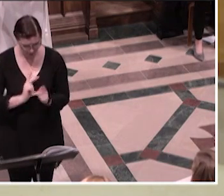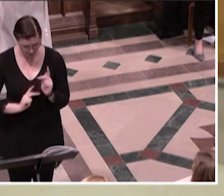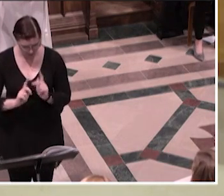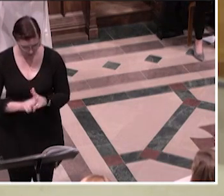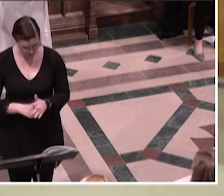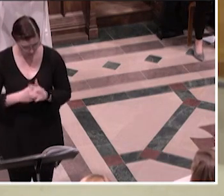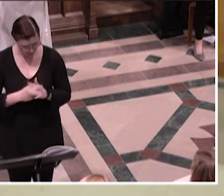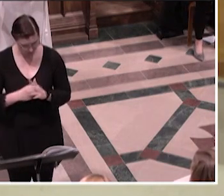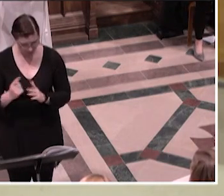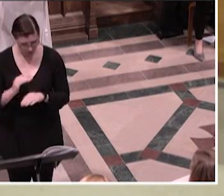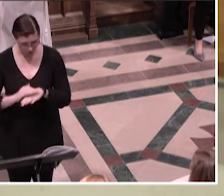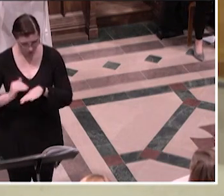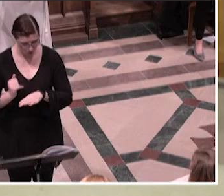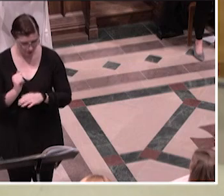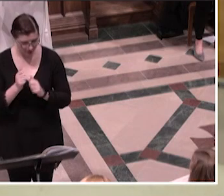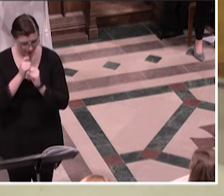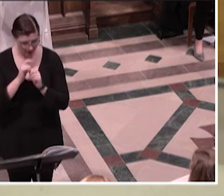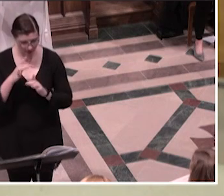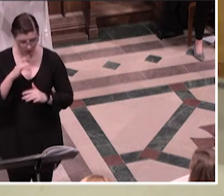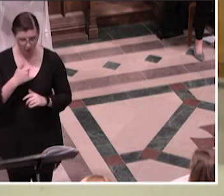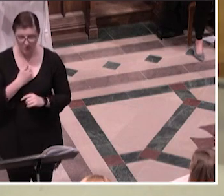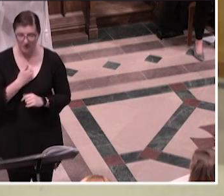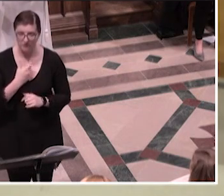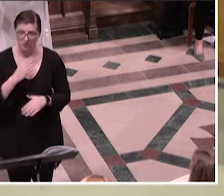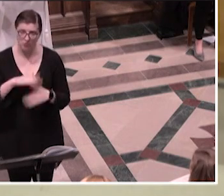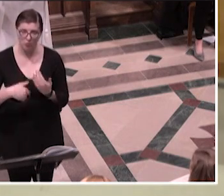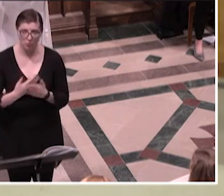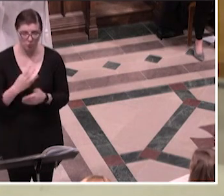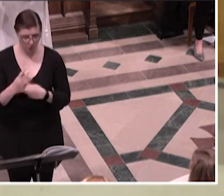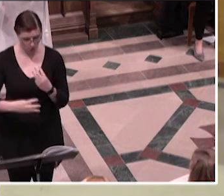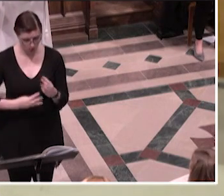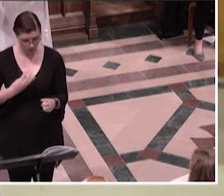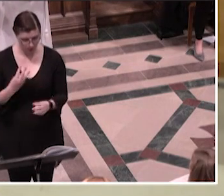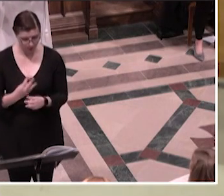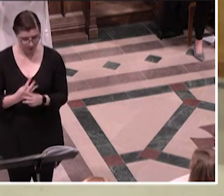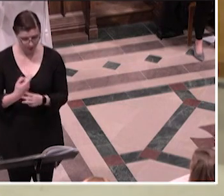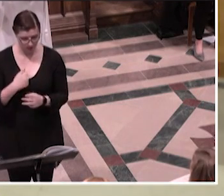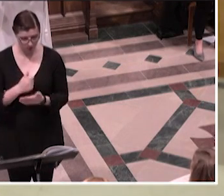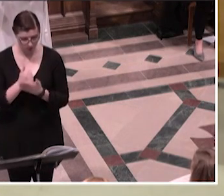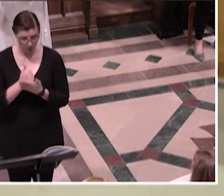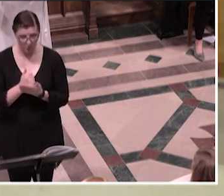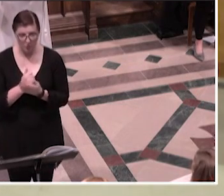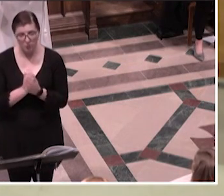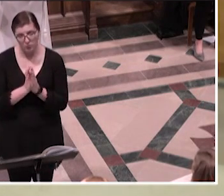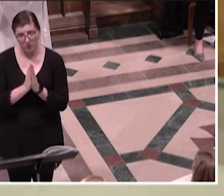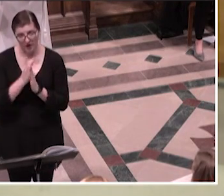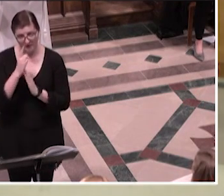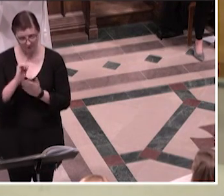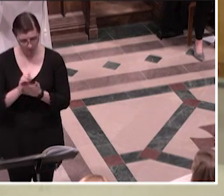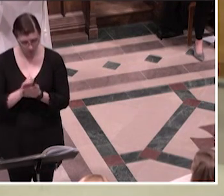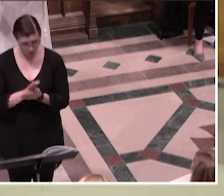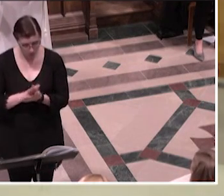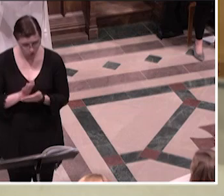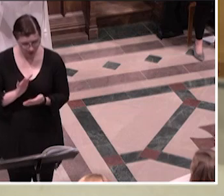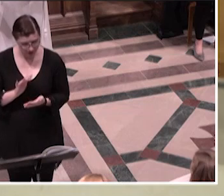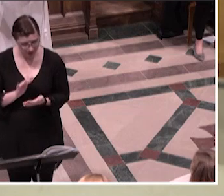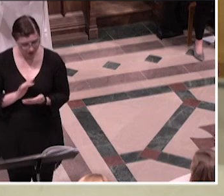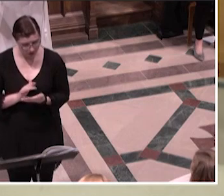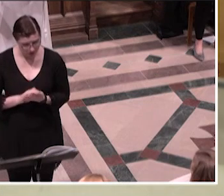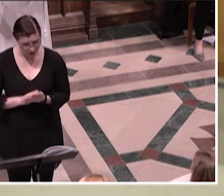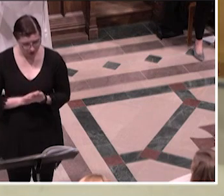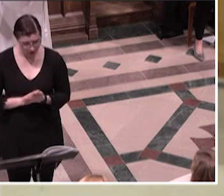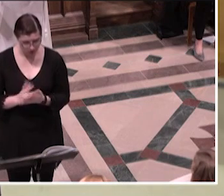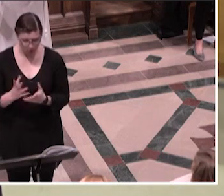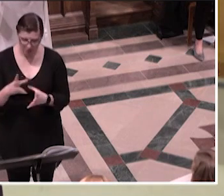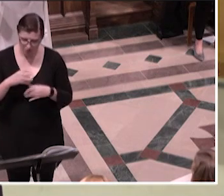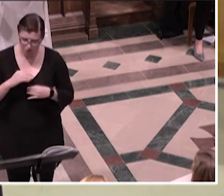a blessing for ourselves and all the world. We pray for grace to take your generous gift and step with